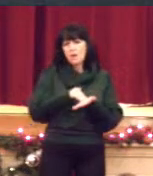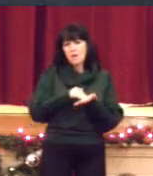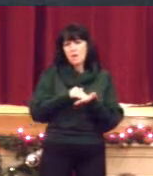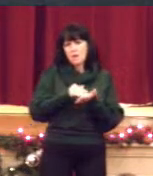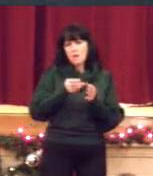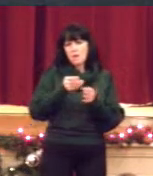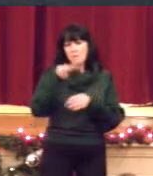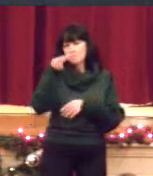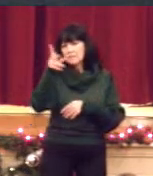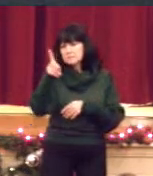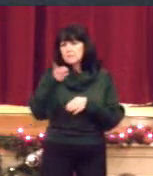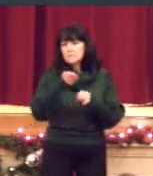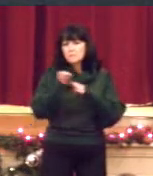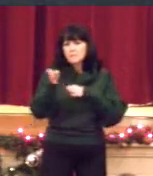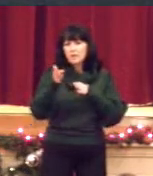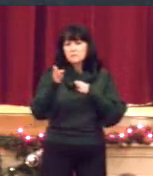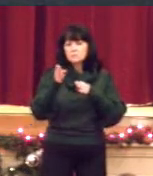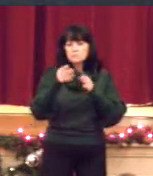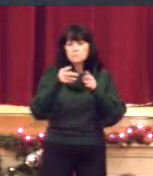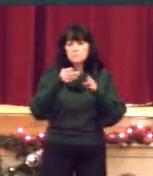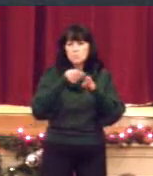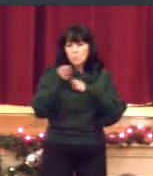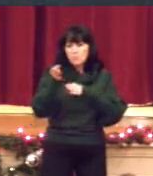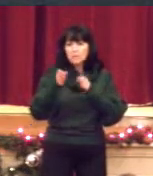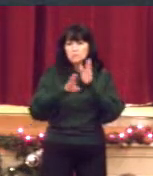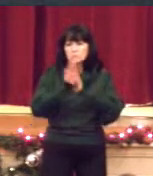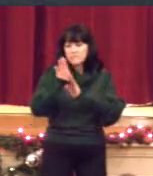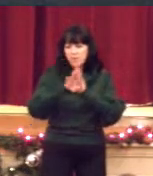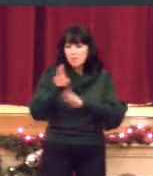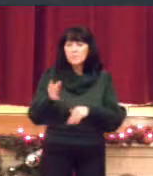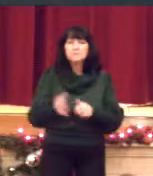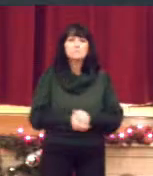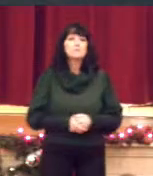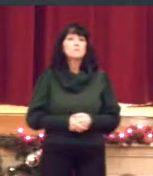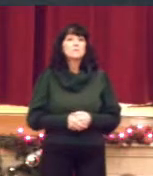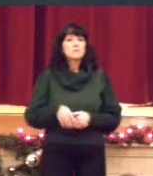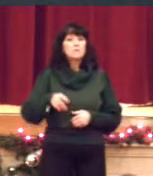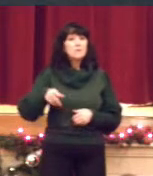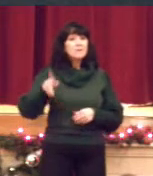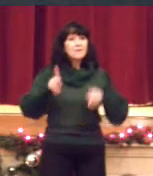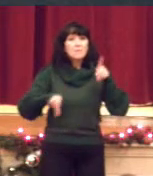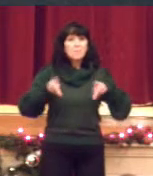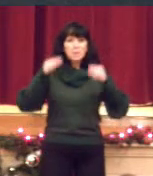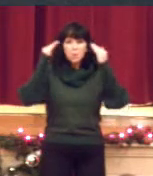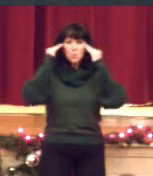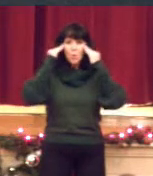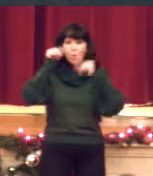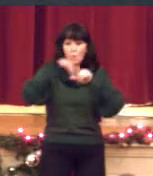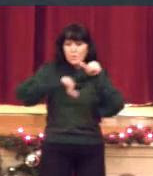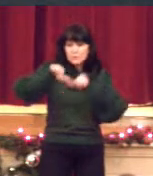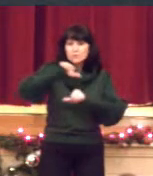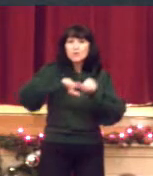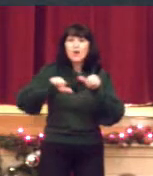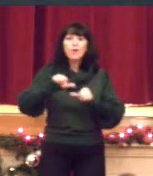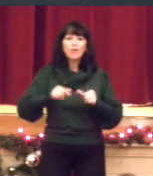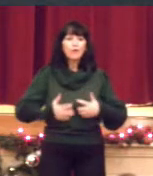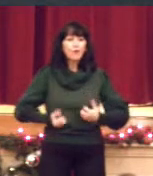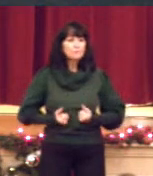years. Climate and culture in buildings is struggle because you don't have that consistency. What does that mean to parents and